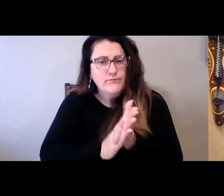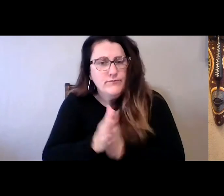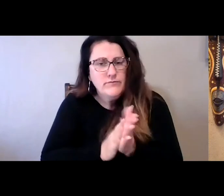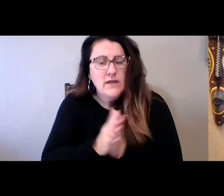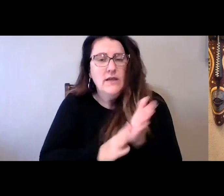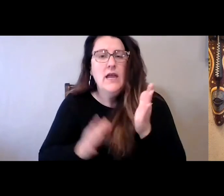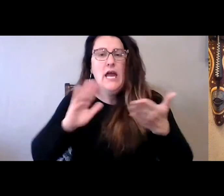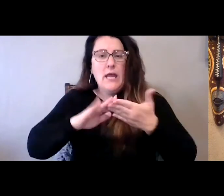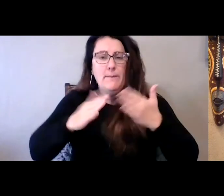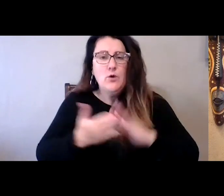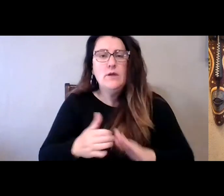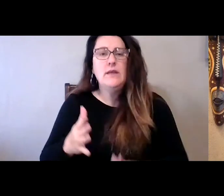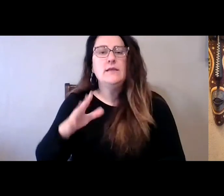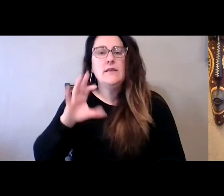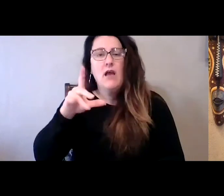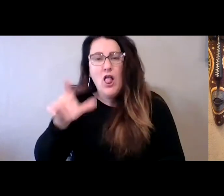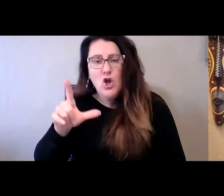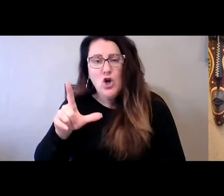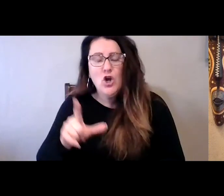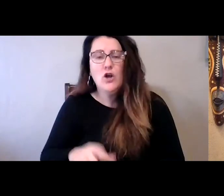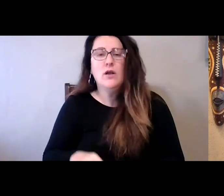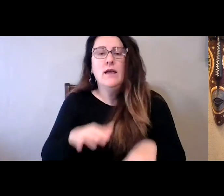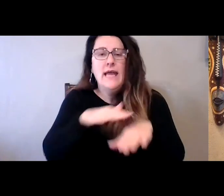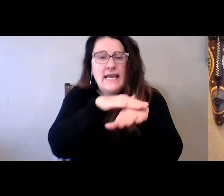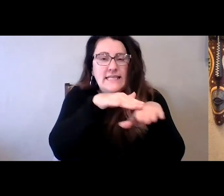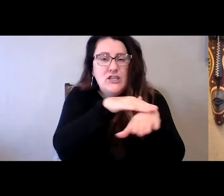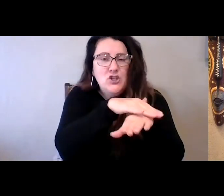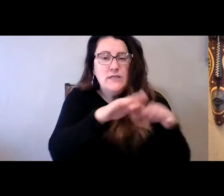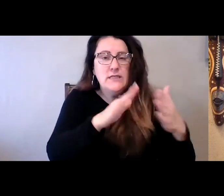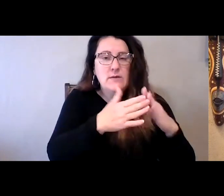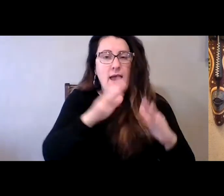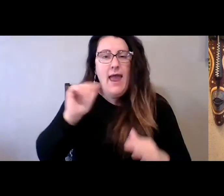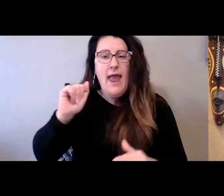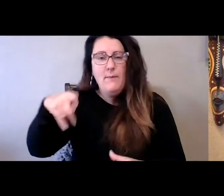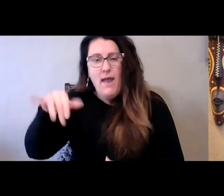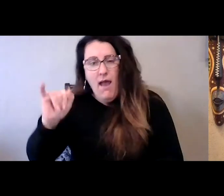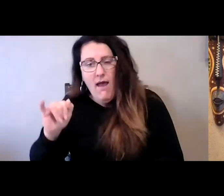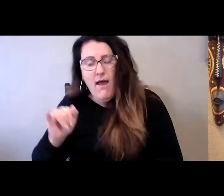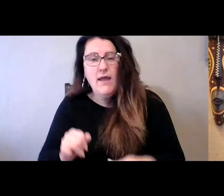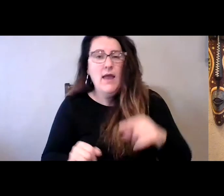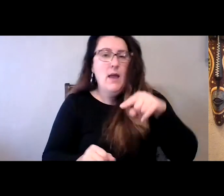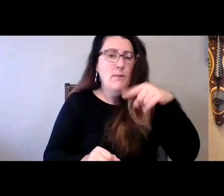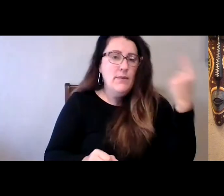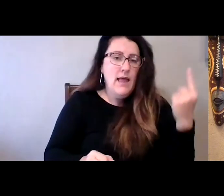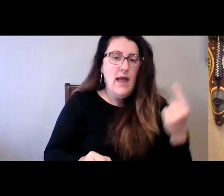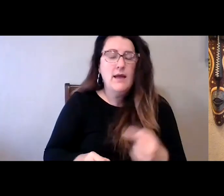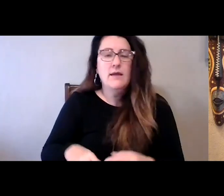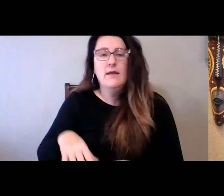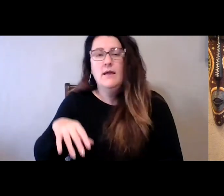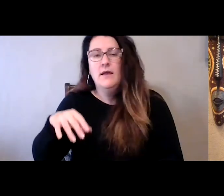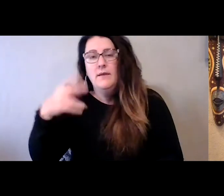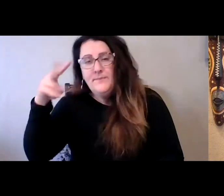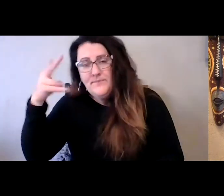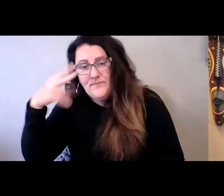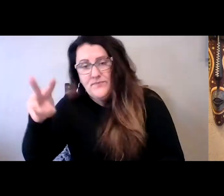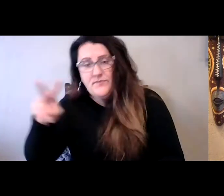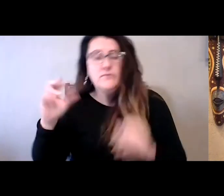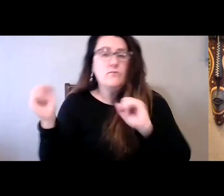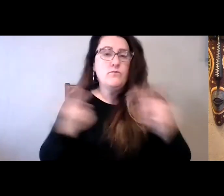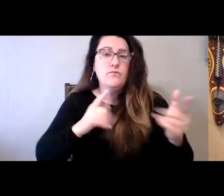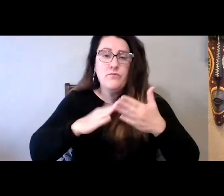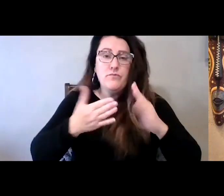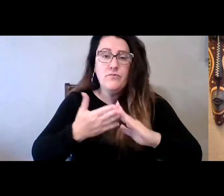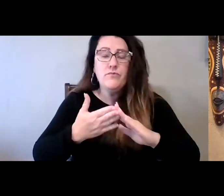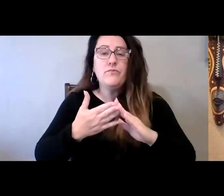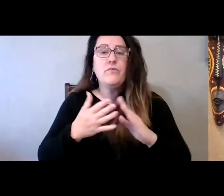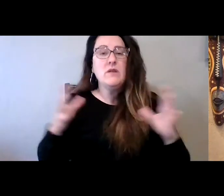of communities of color, in Indigenous communities, AAPI communities, Black and Latinx communities, has been the strategy of